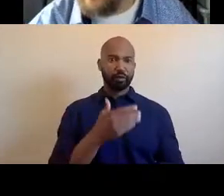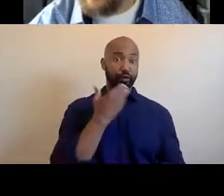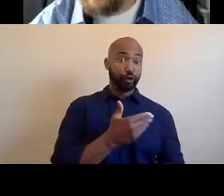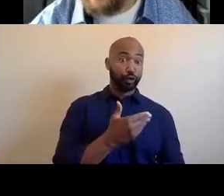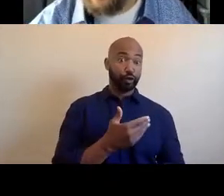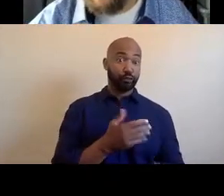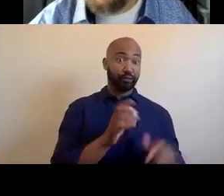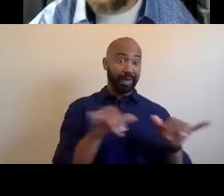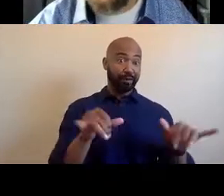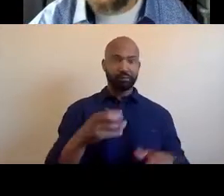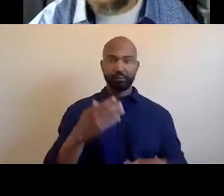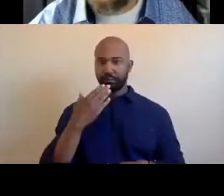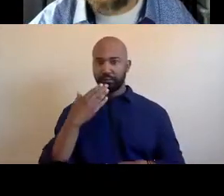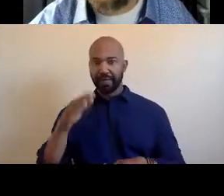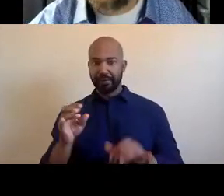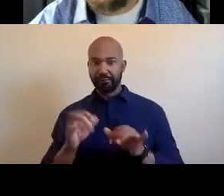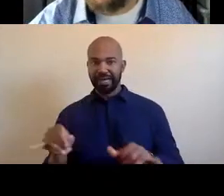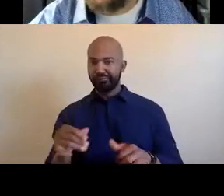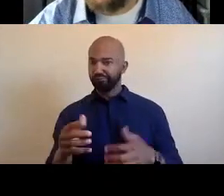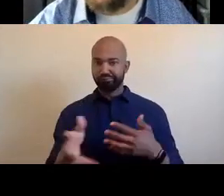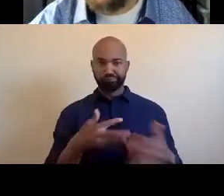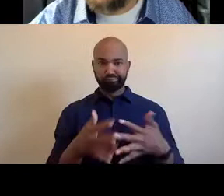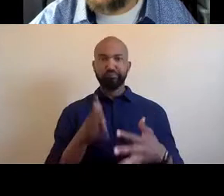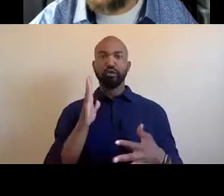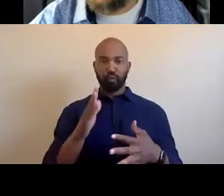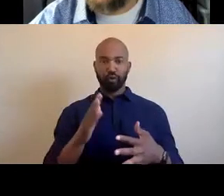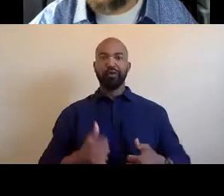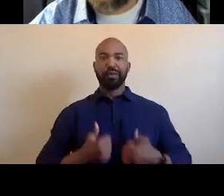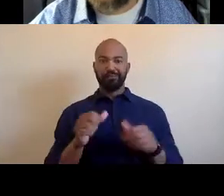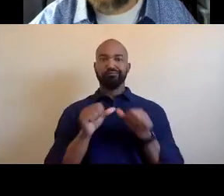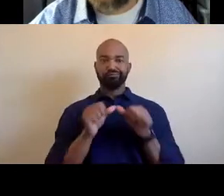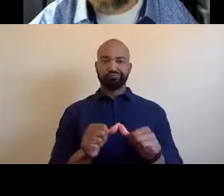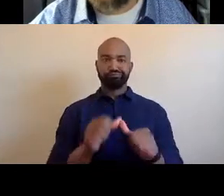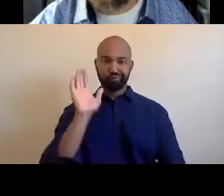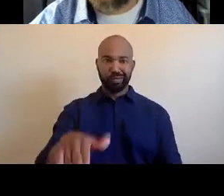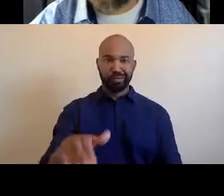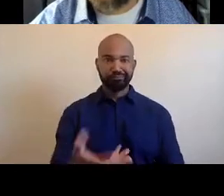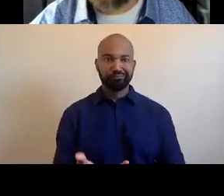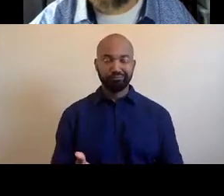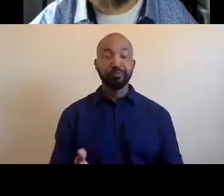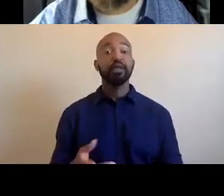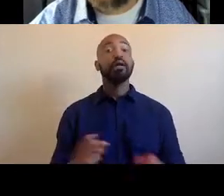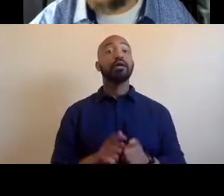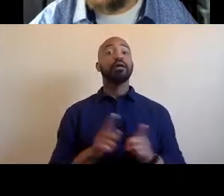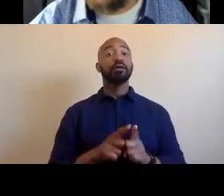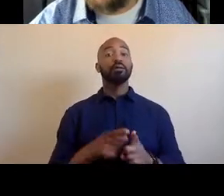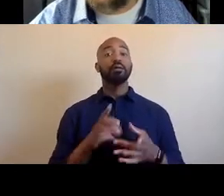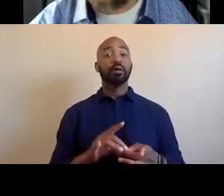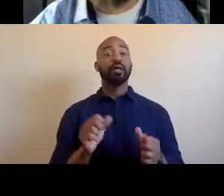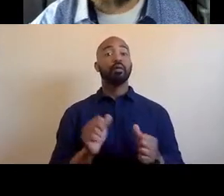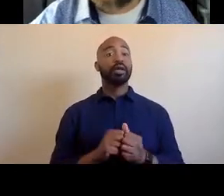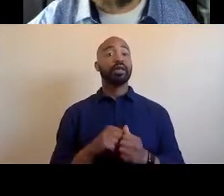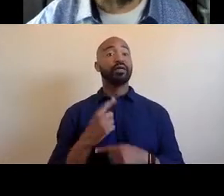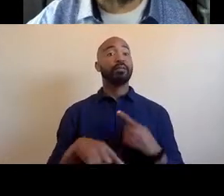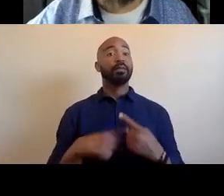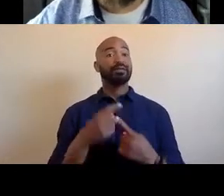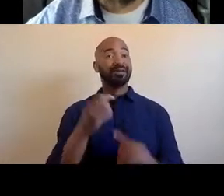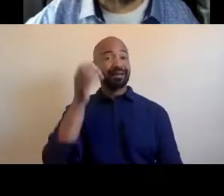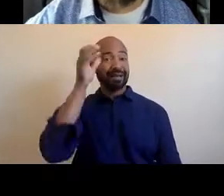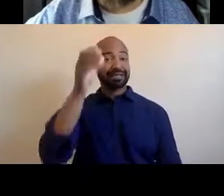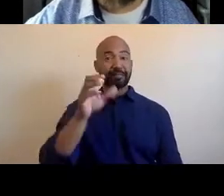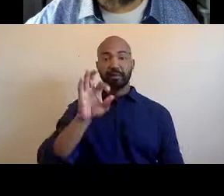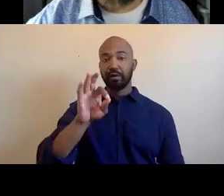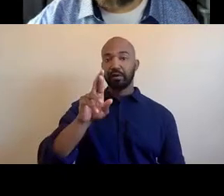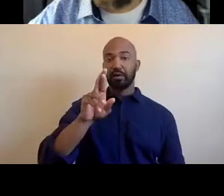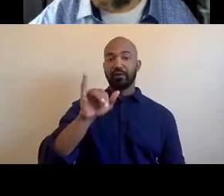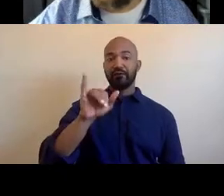life. So, so patterns are really discussed or kind of framed in the context of friction. So how do